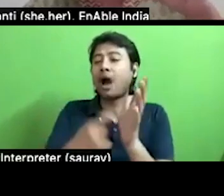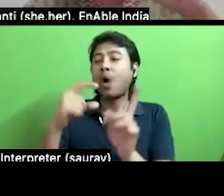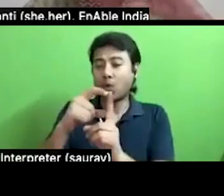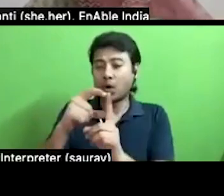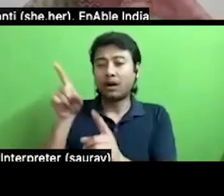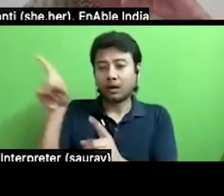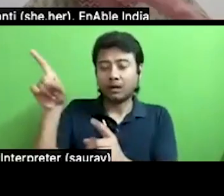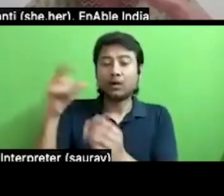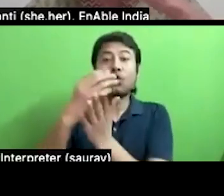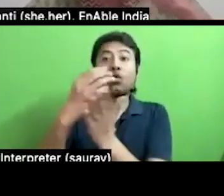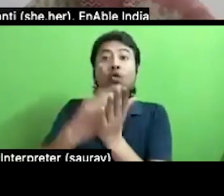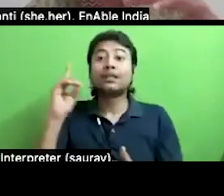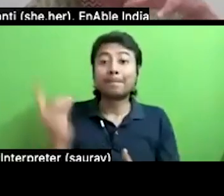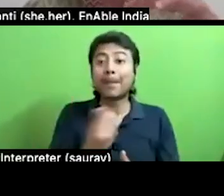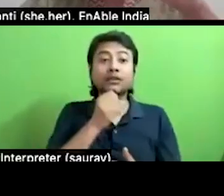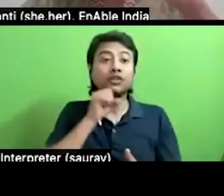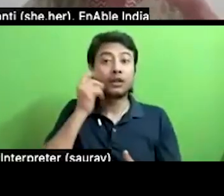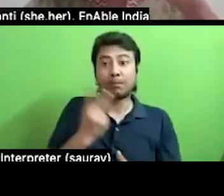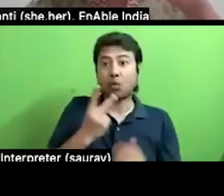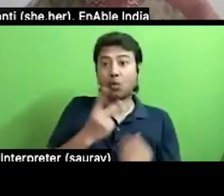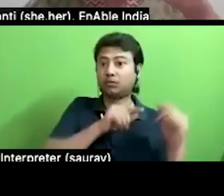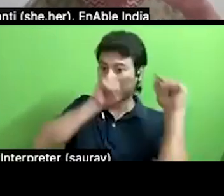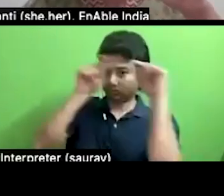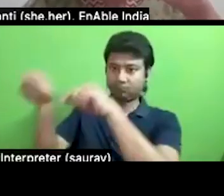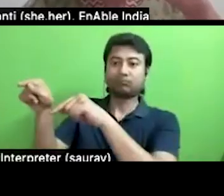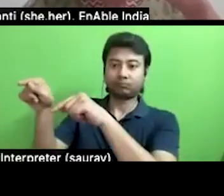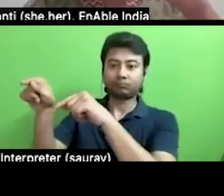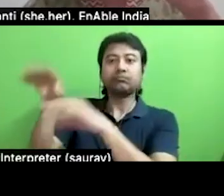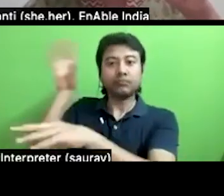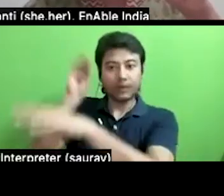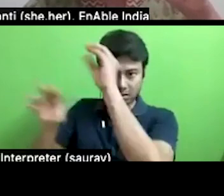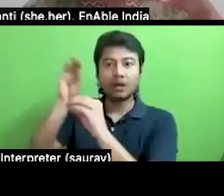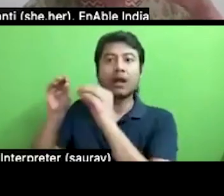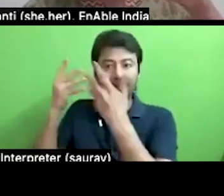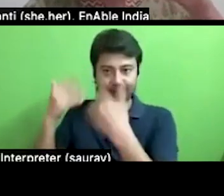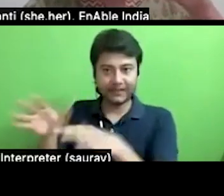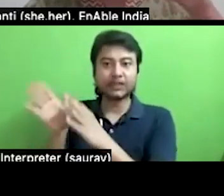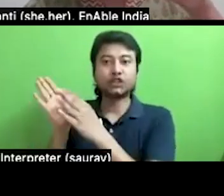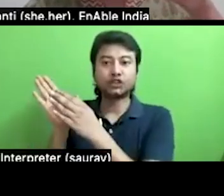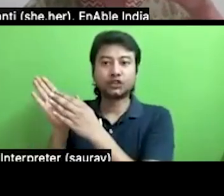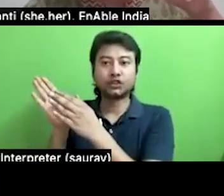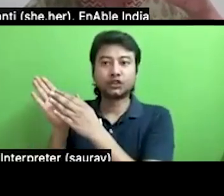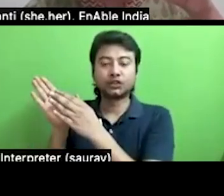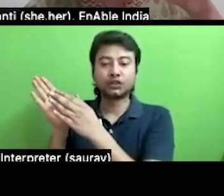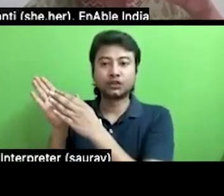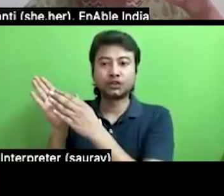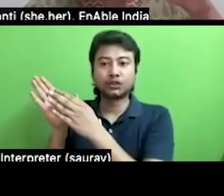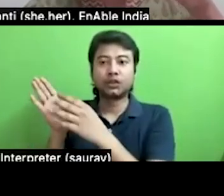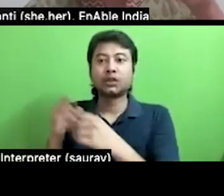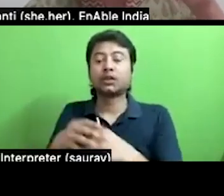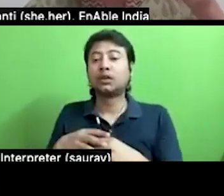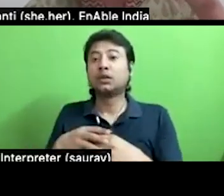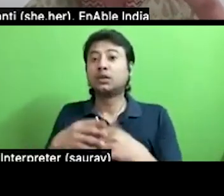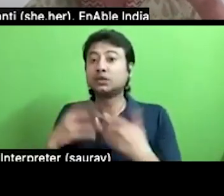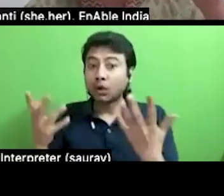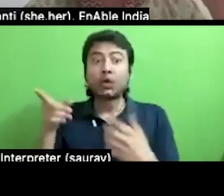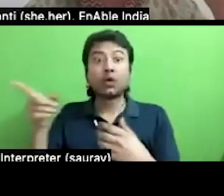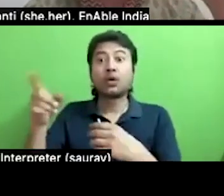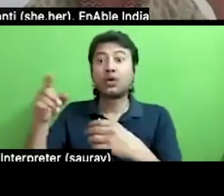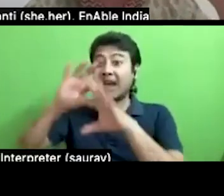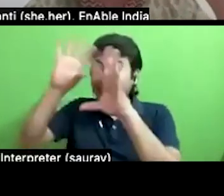sharing some of the concepts that we learned there. I'll only be able to share a few because we don't have too much time.